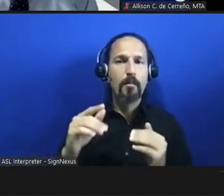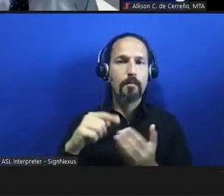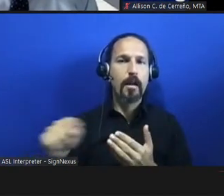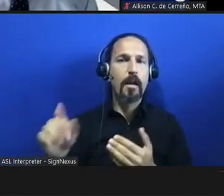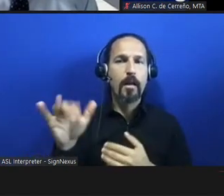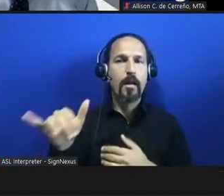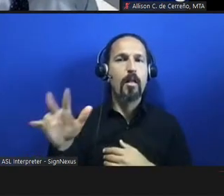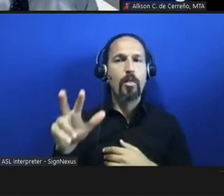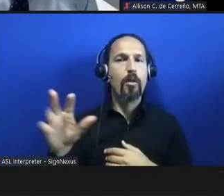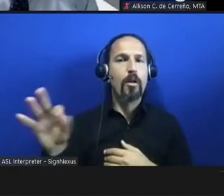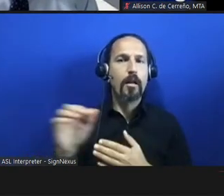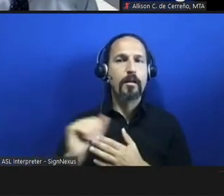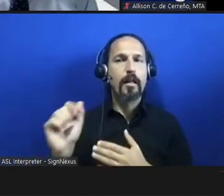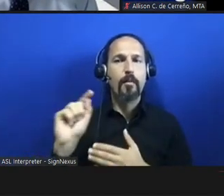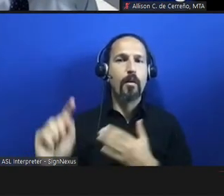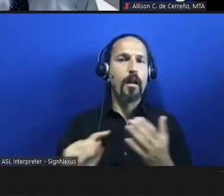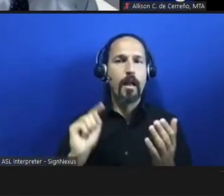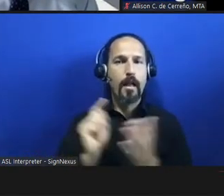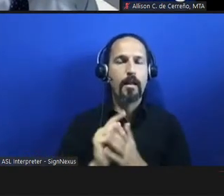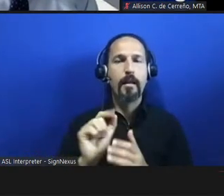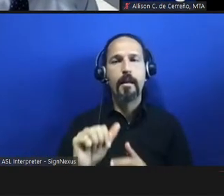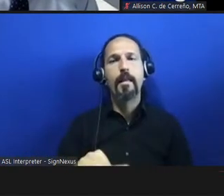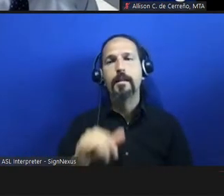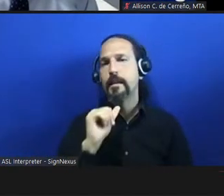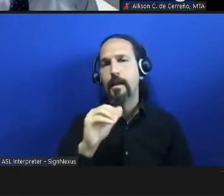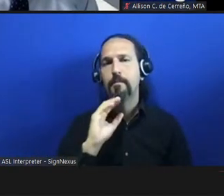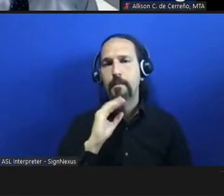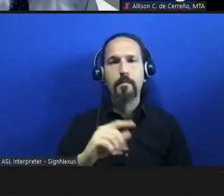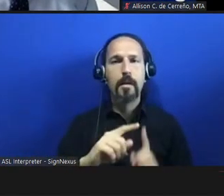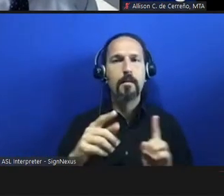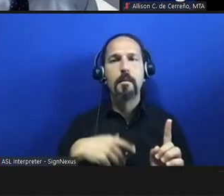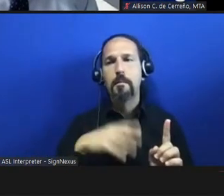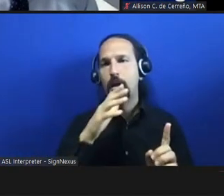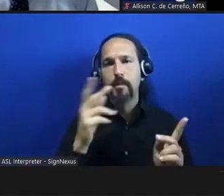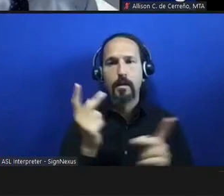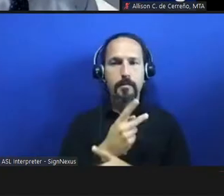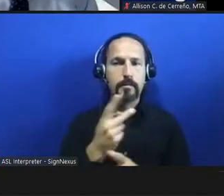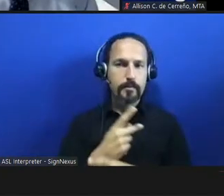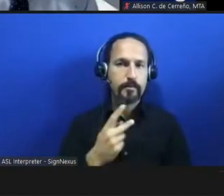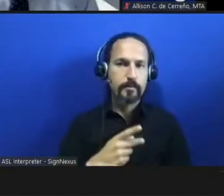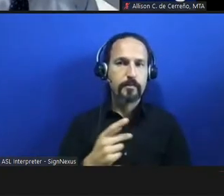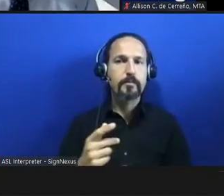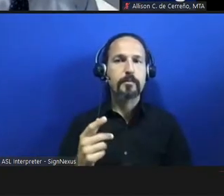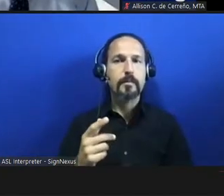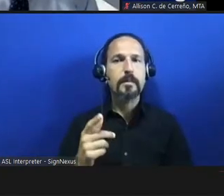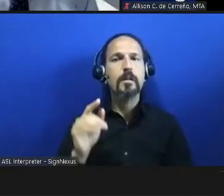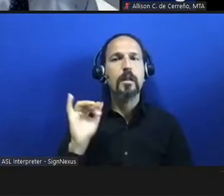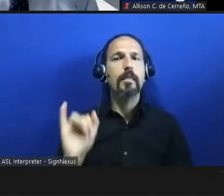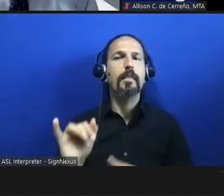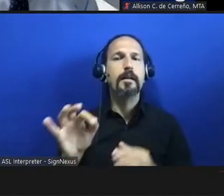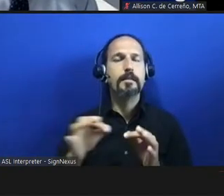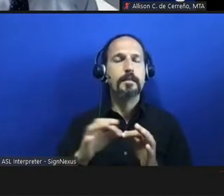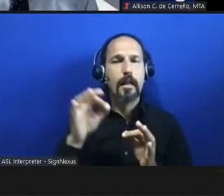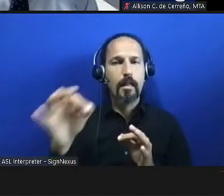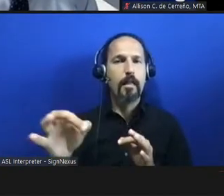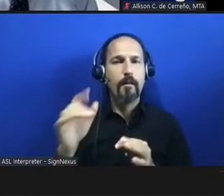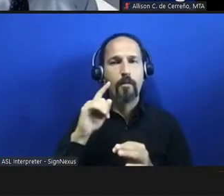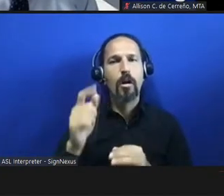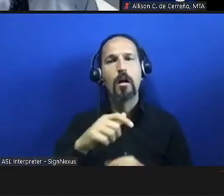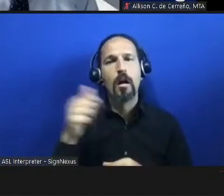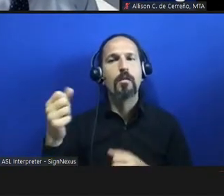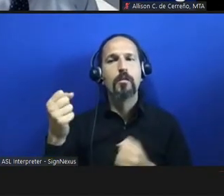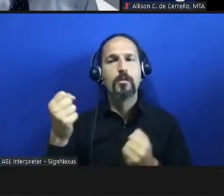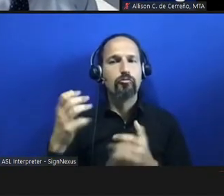herself 39 an hour not bad well my mother's calculation does not take into account is the delay she imposes on other